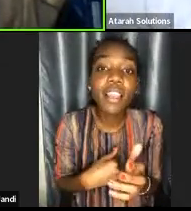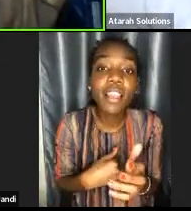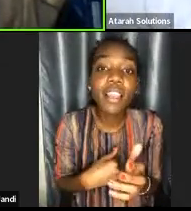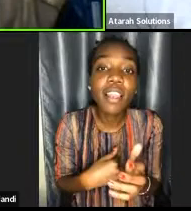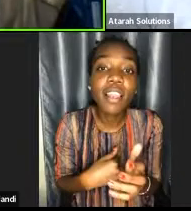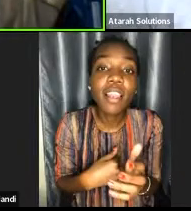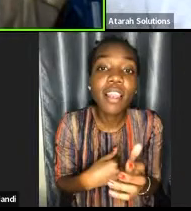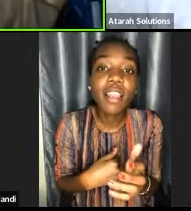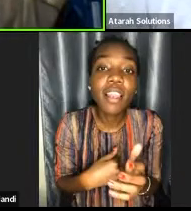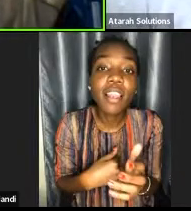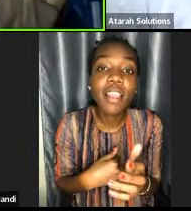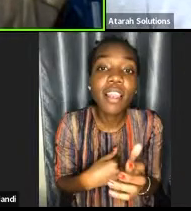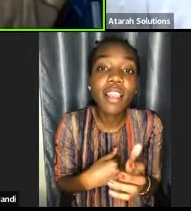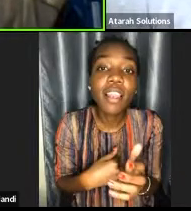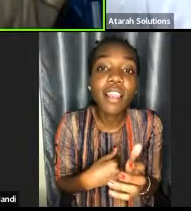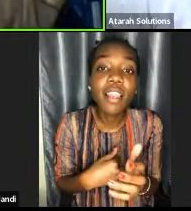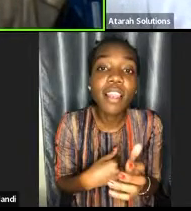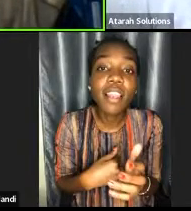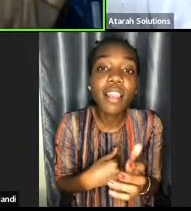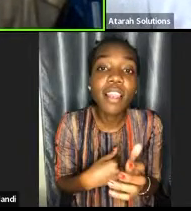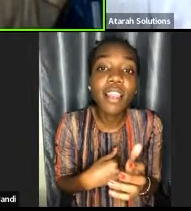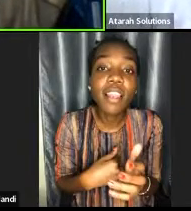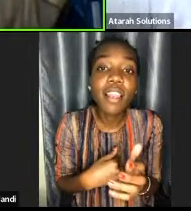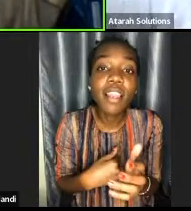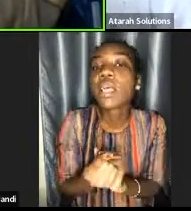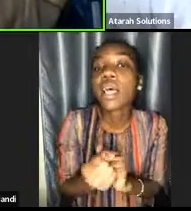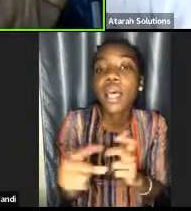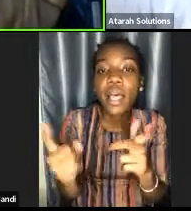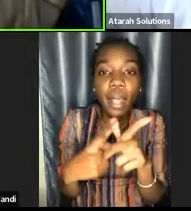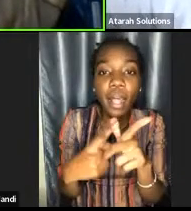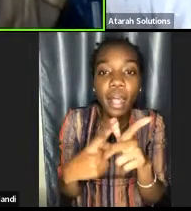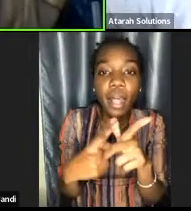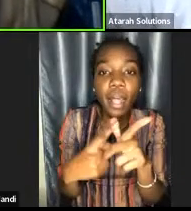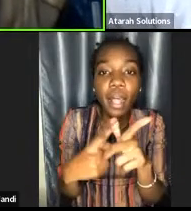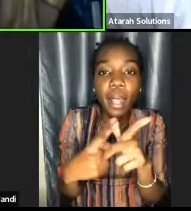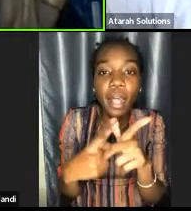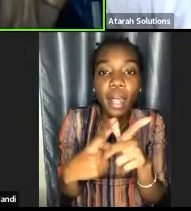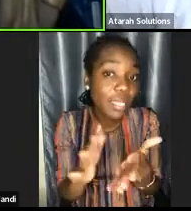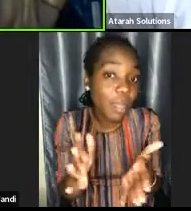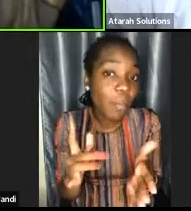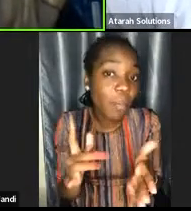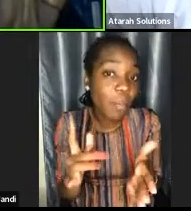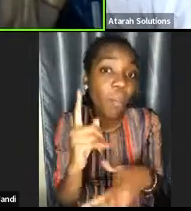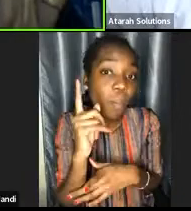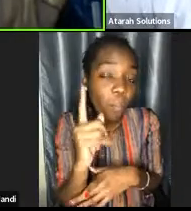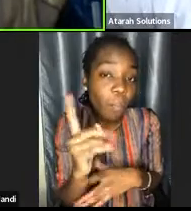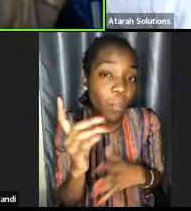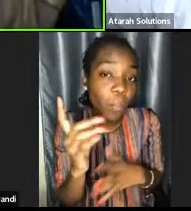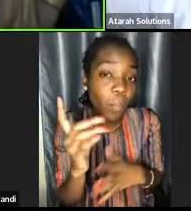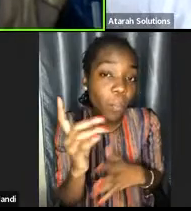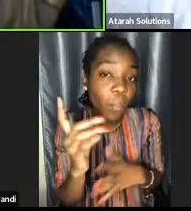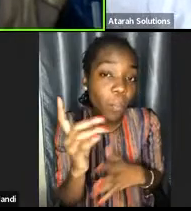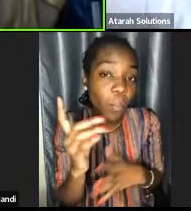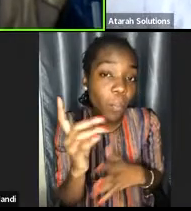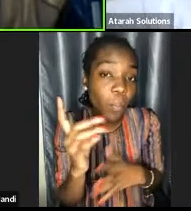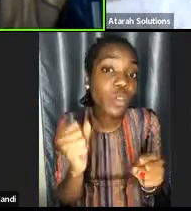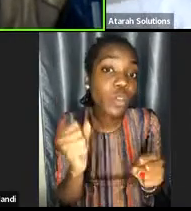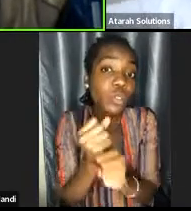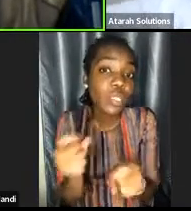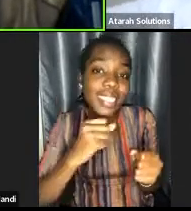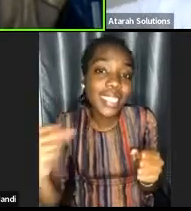that's also something that one can do as a side hustle. Kenyans, we love side hustles. You